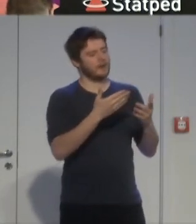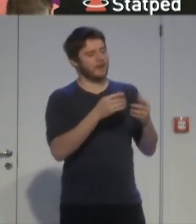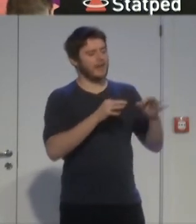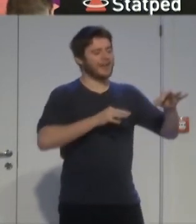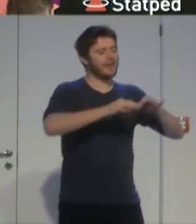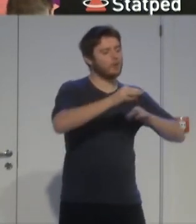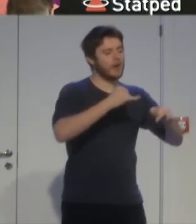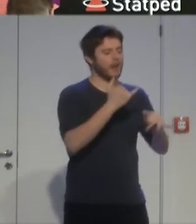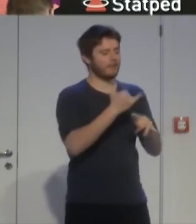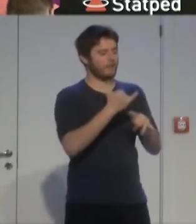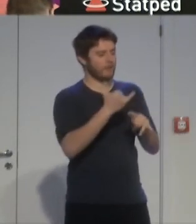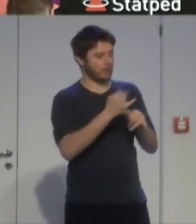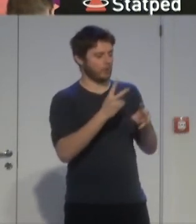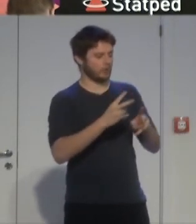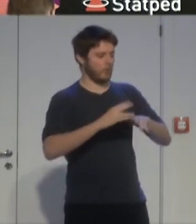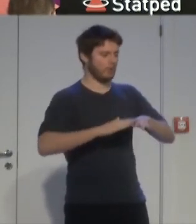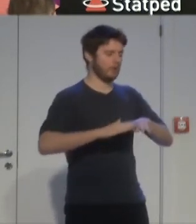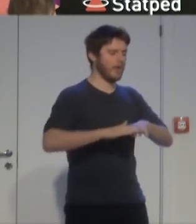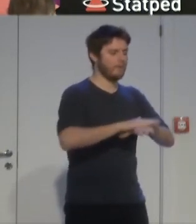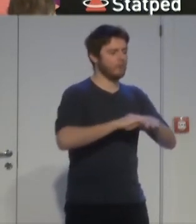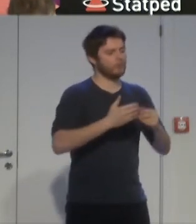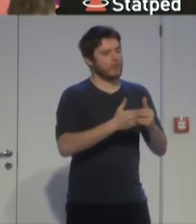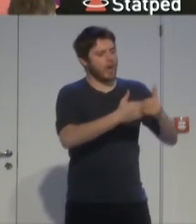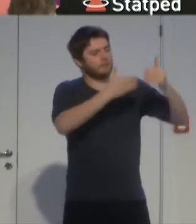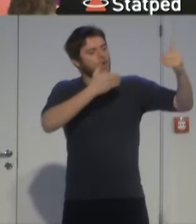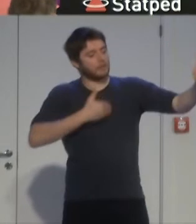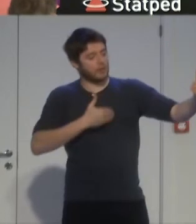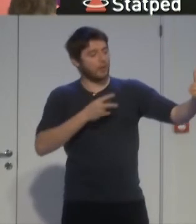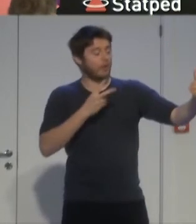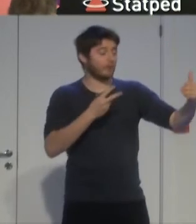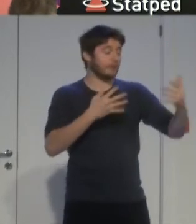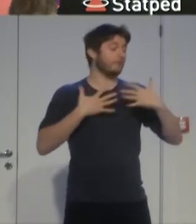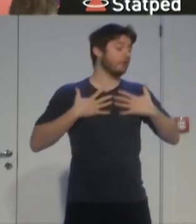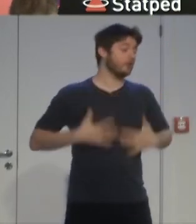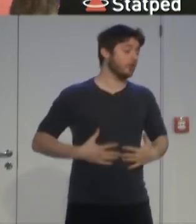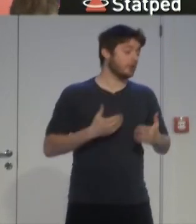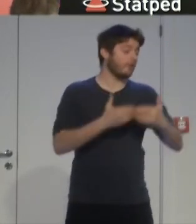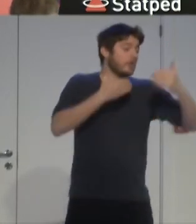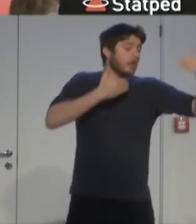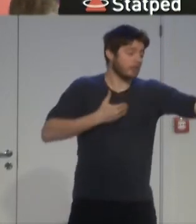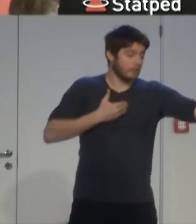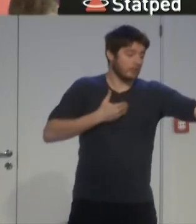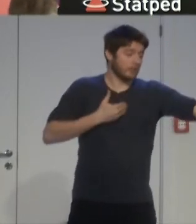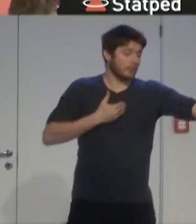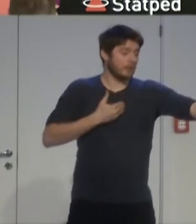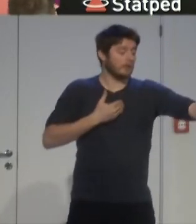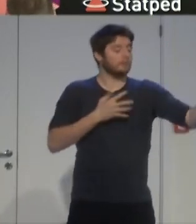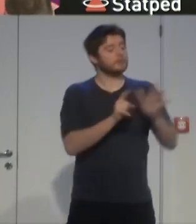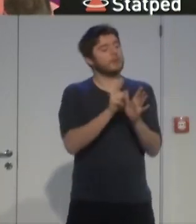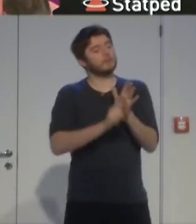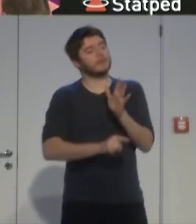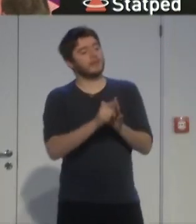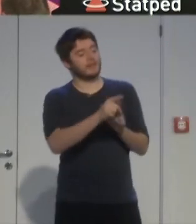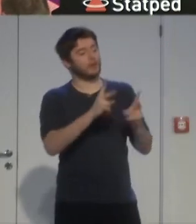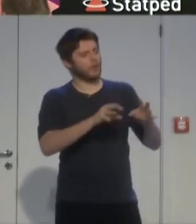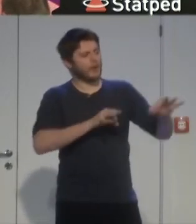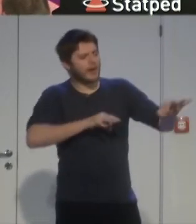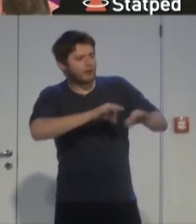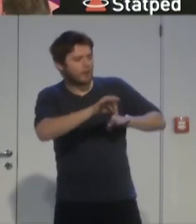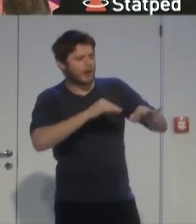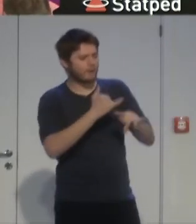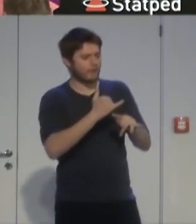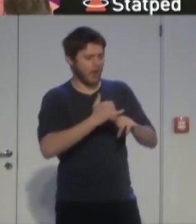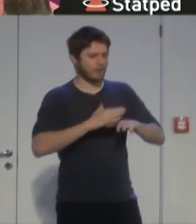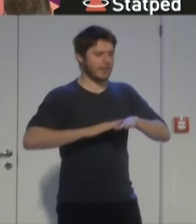see that co-regulation as a regulation of physical distance. Physical distance is at the same time a regulation of the